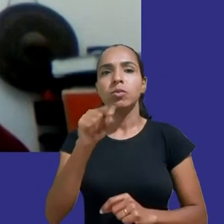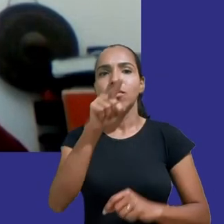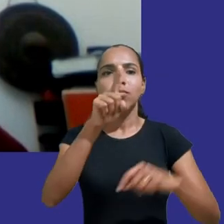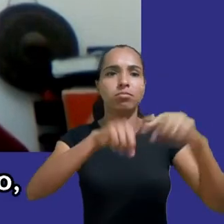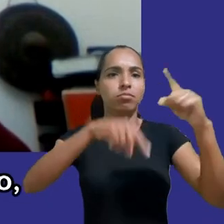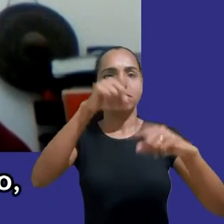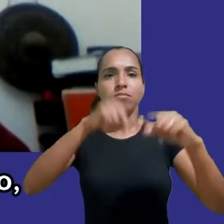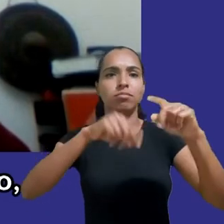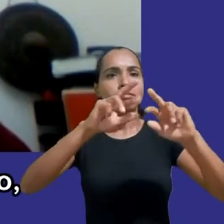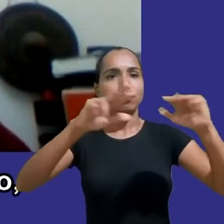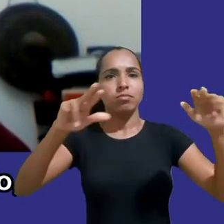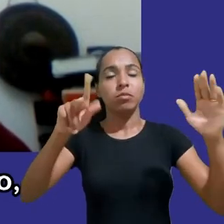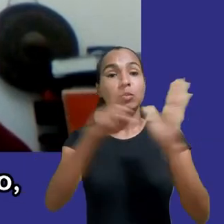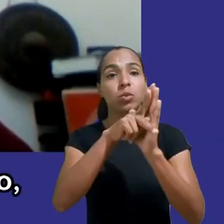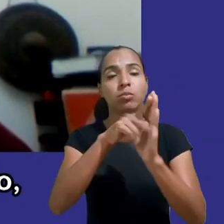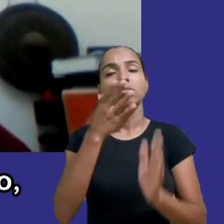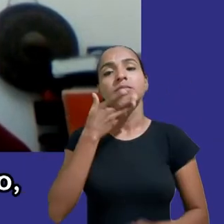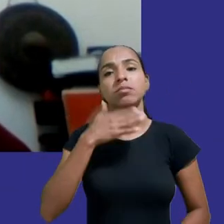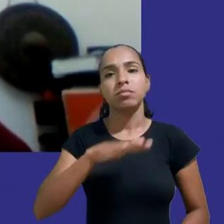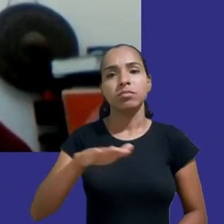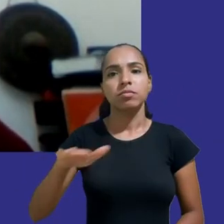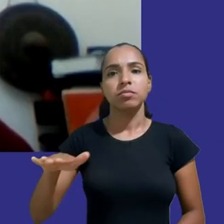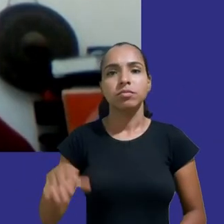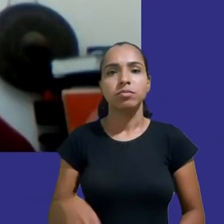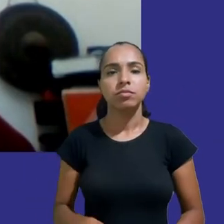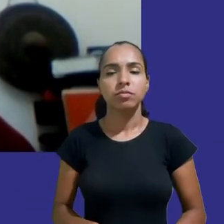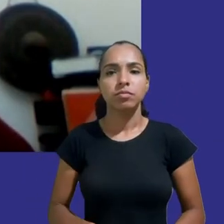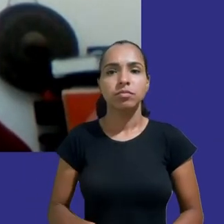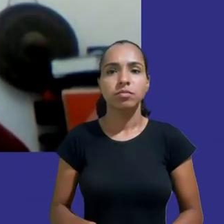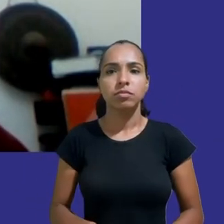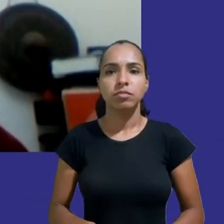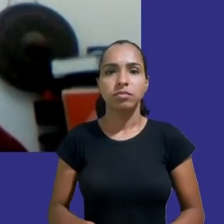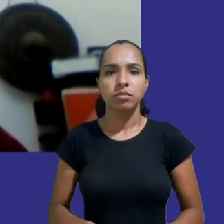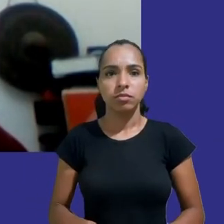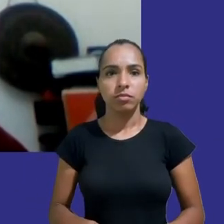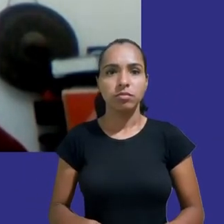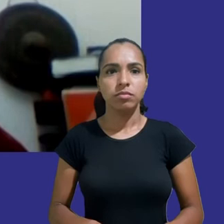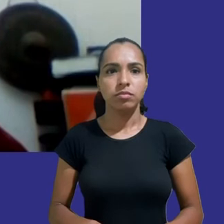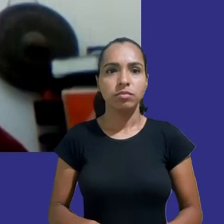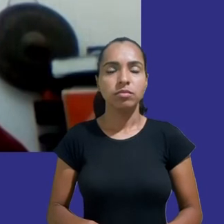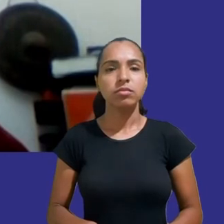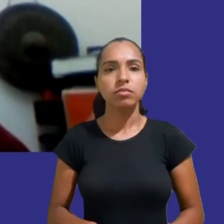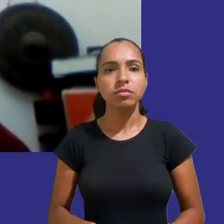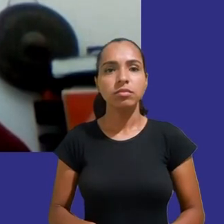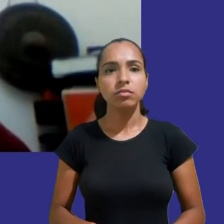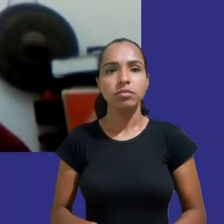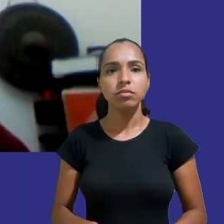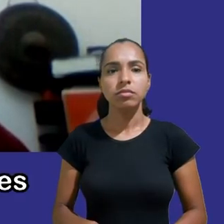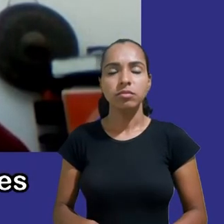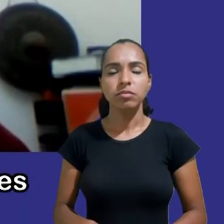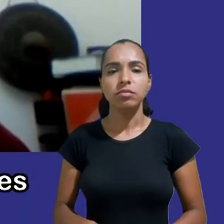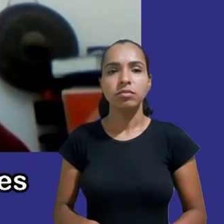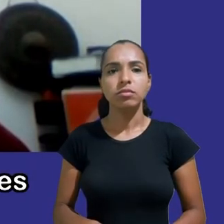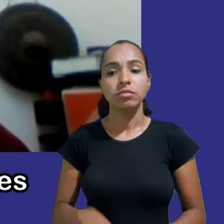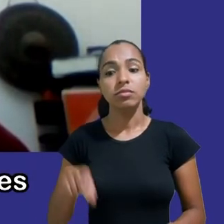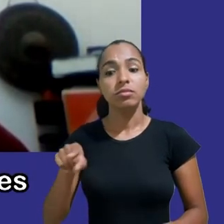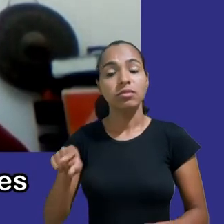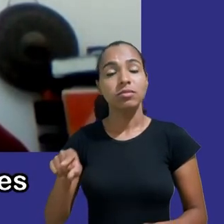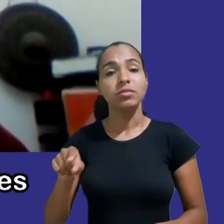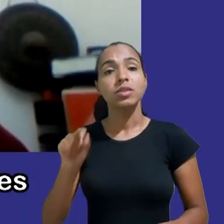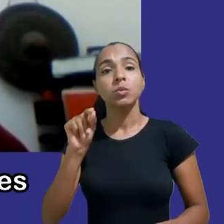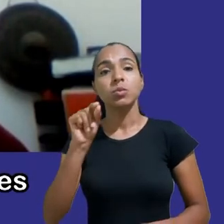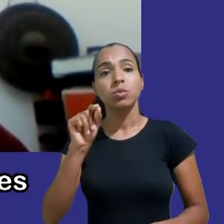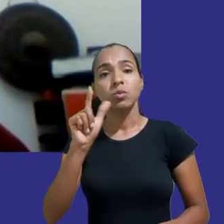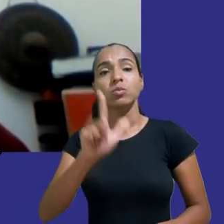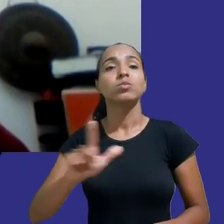for children because ultimately if they want to monetize it they're going to have to follow those two kind of twin logics let's make this platform as sticky